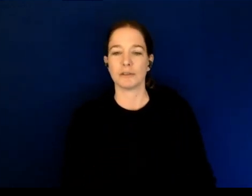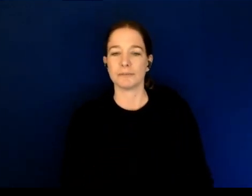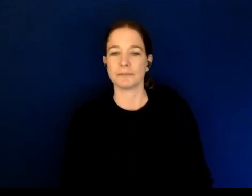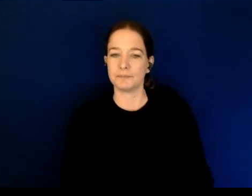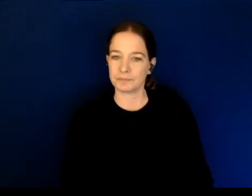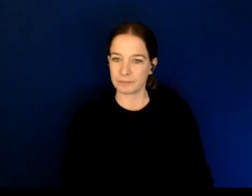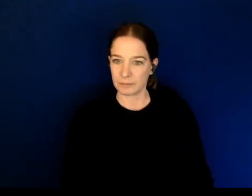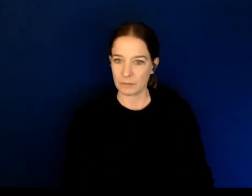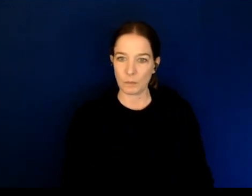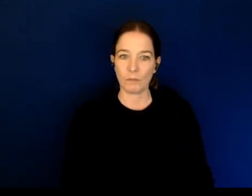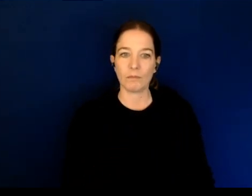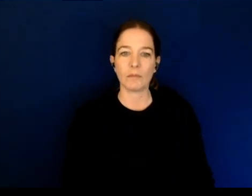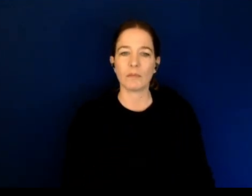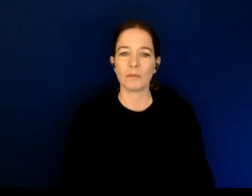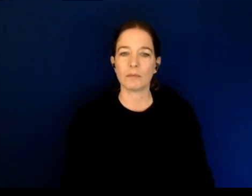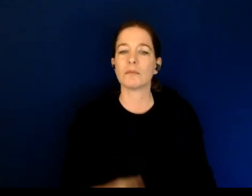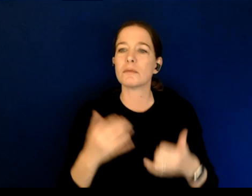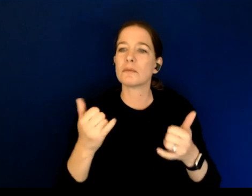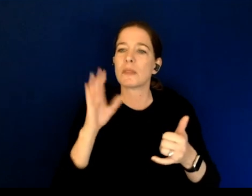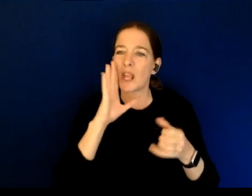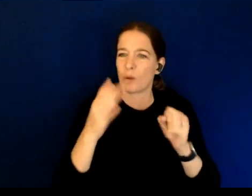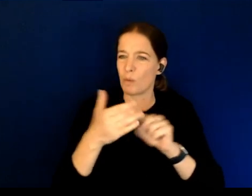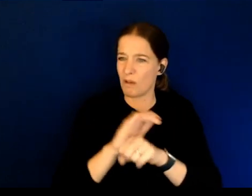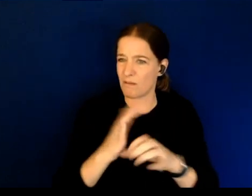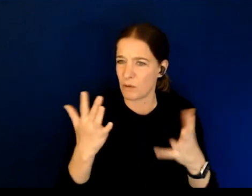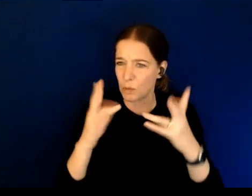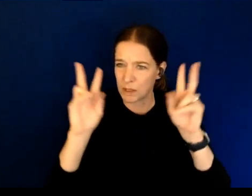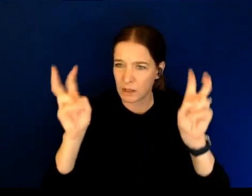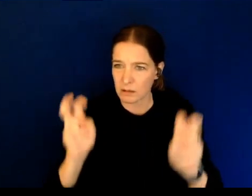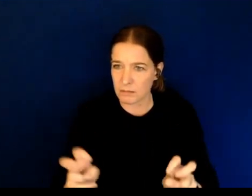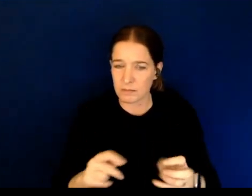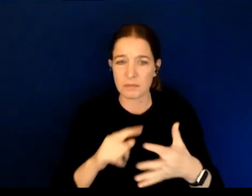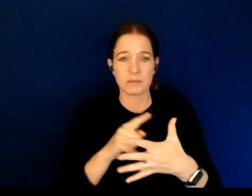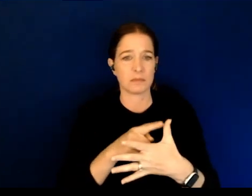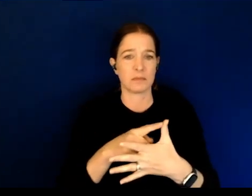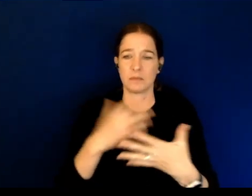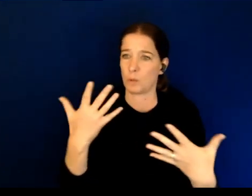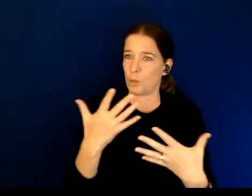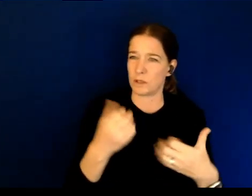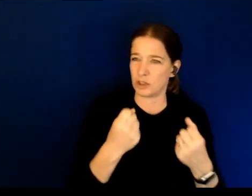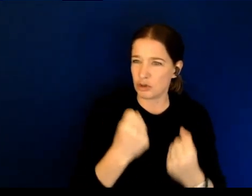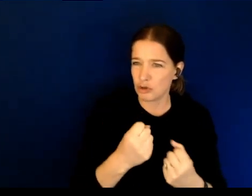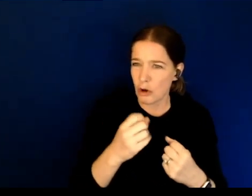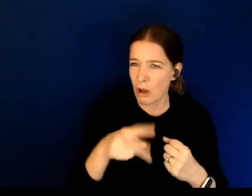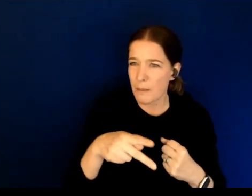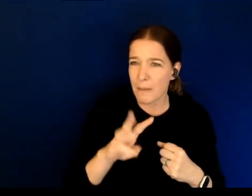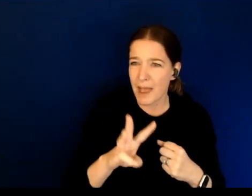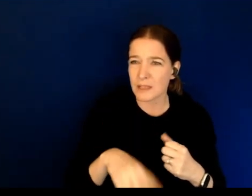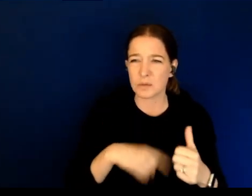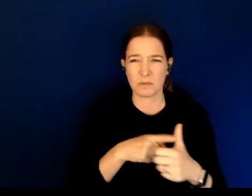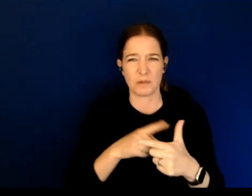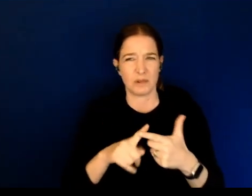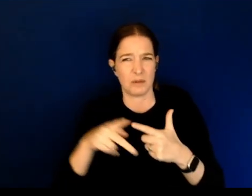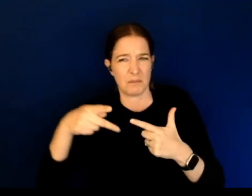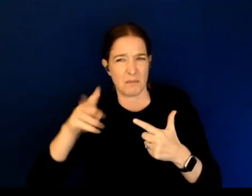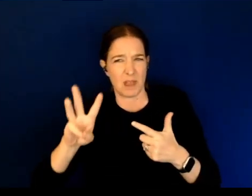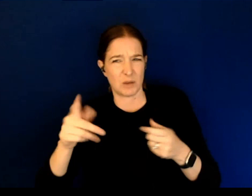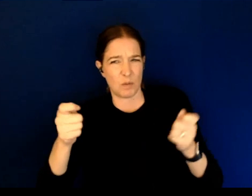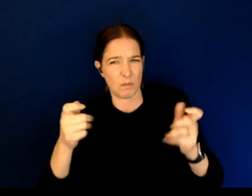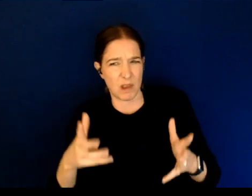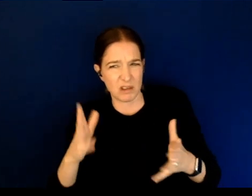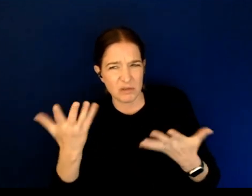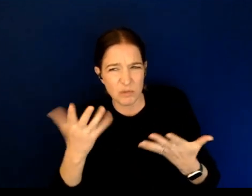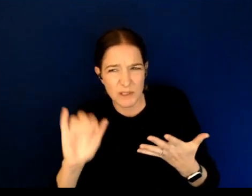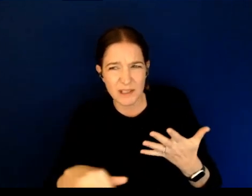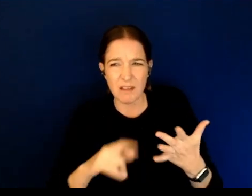will cover what makes a strong password, what is a password manager, why use